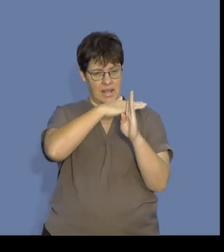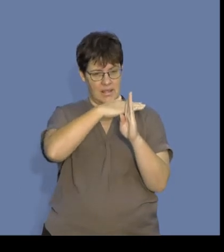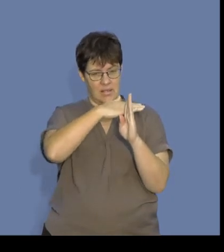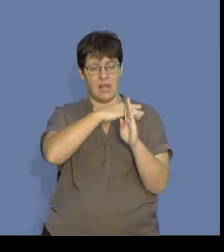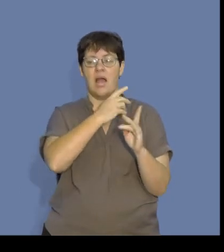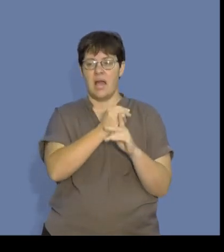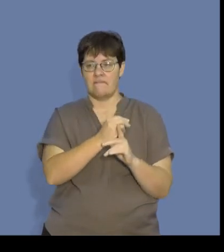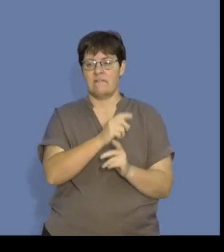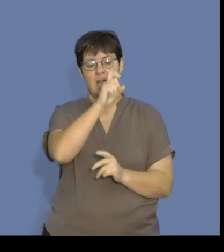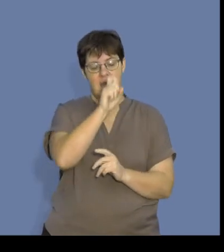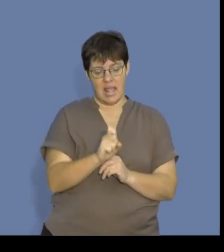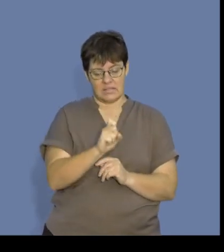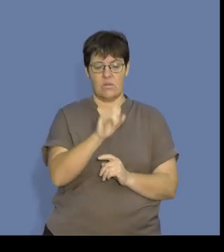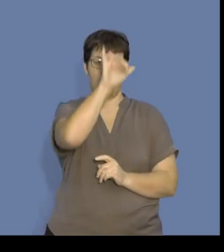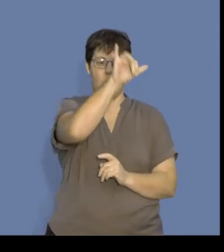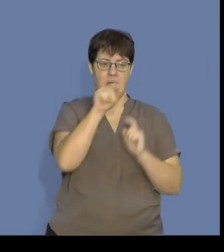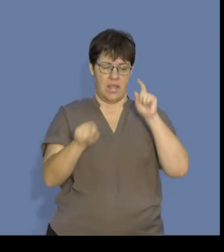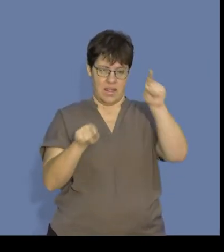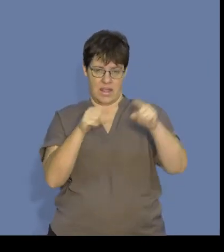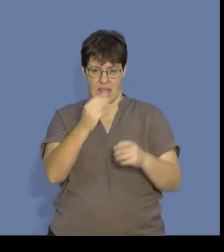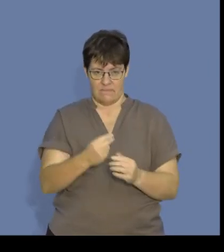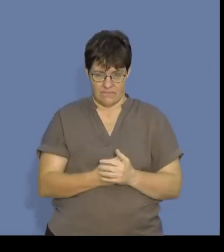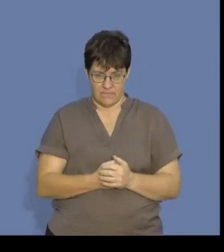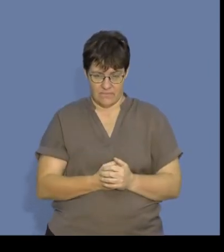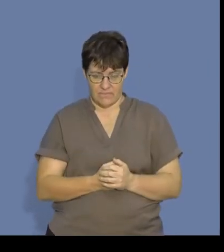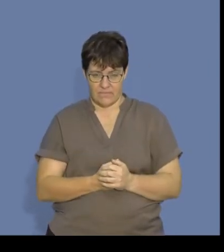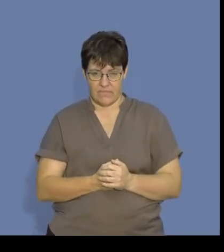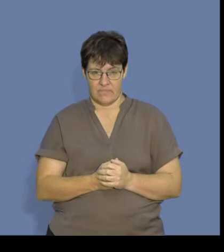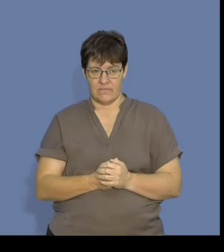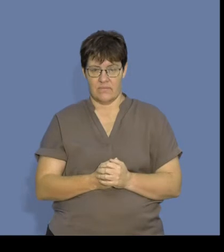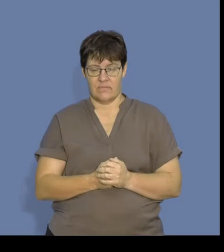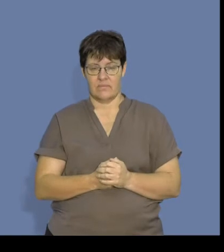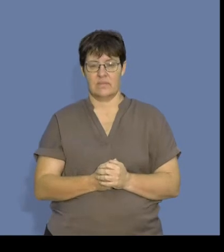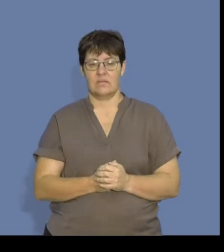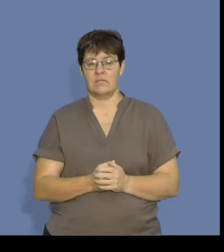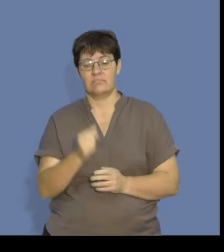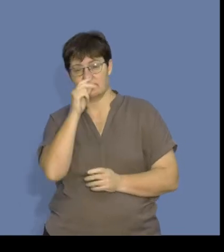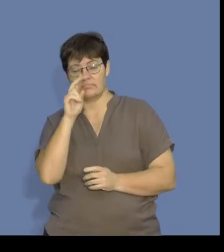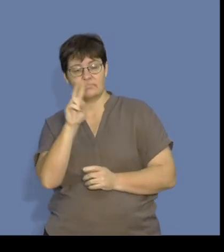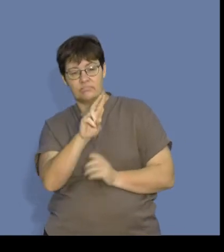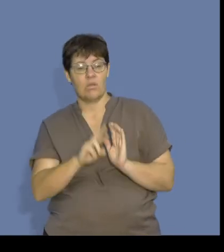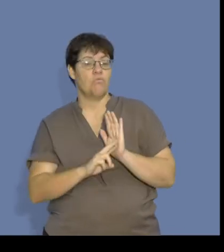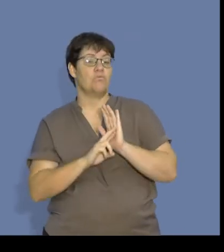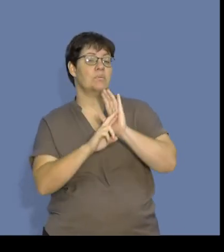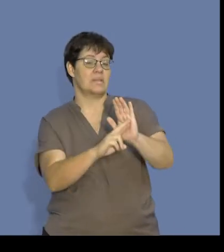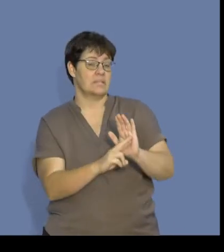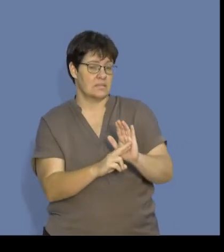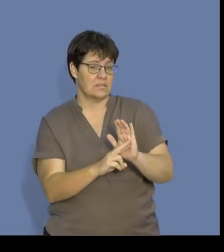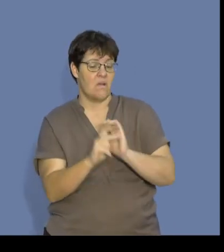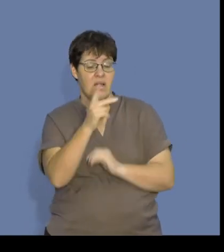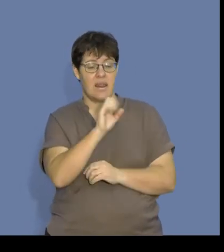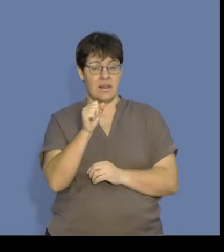plane that has x and y, as we've been seeing. A visual representation